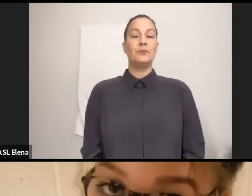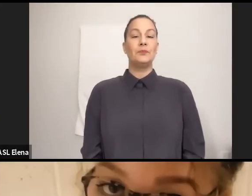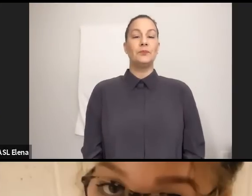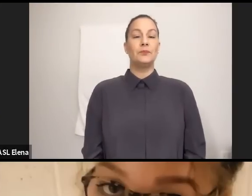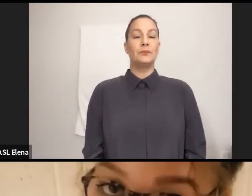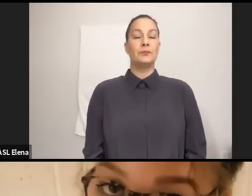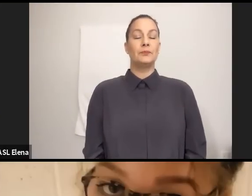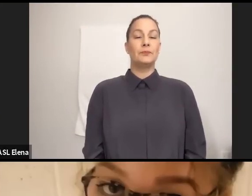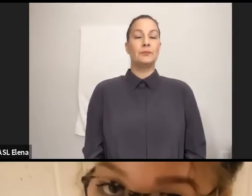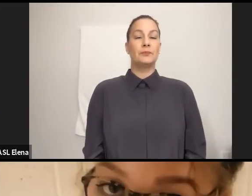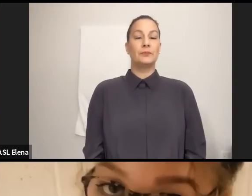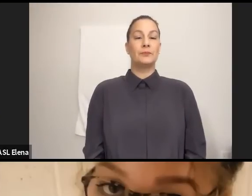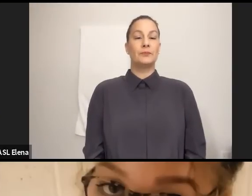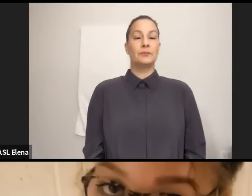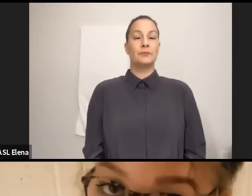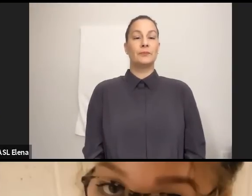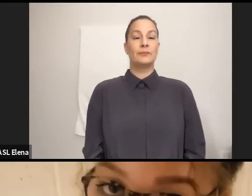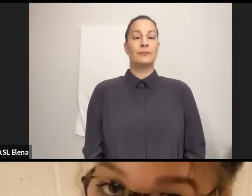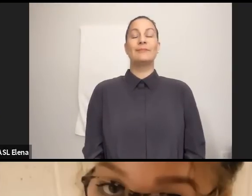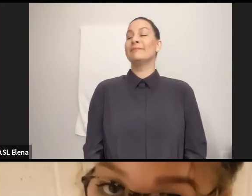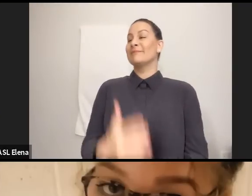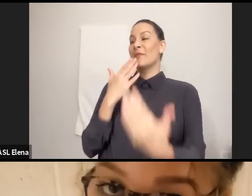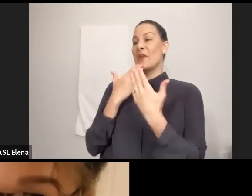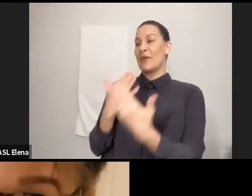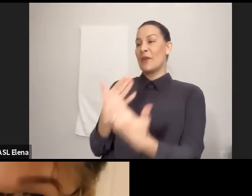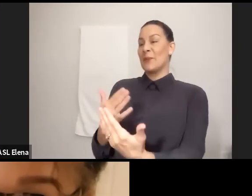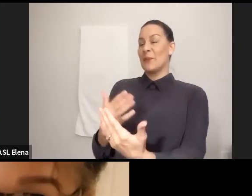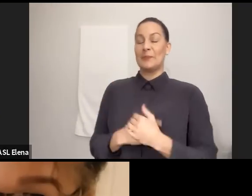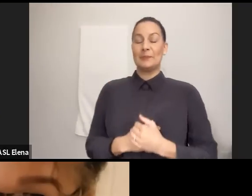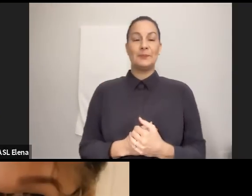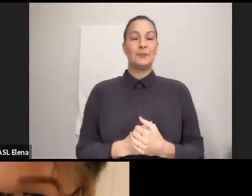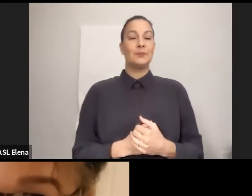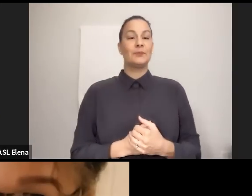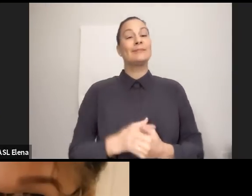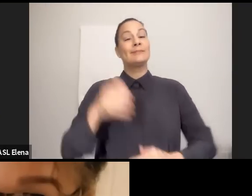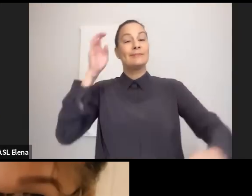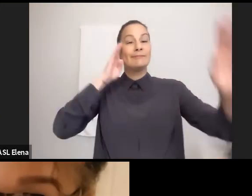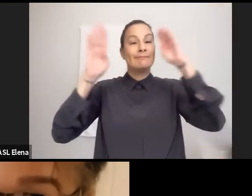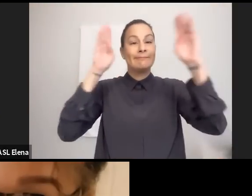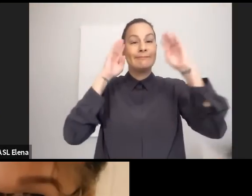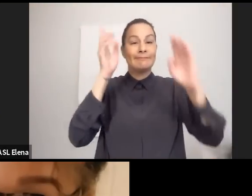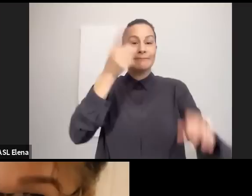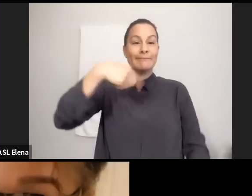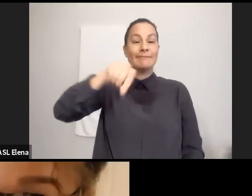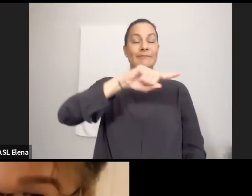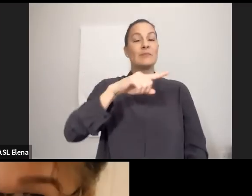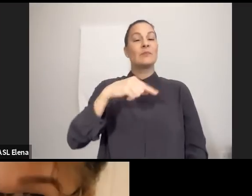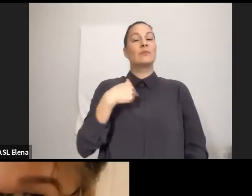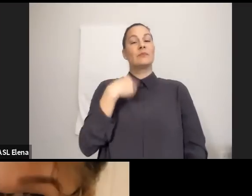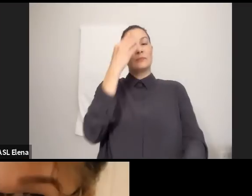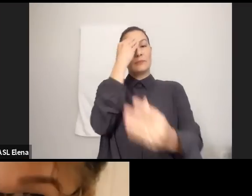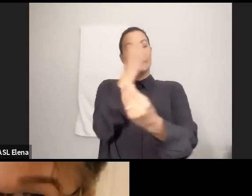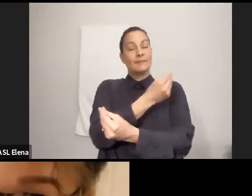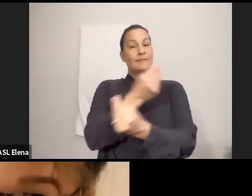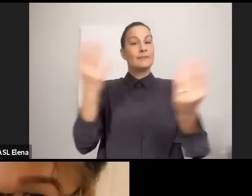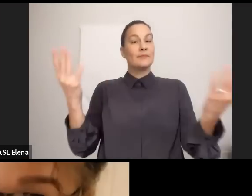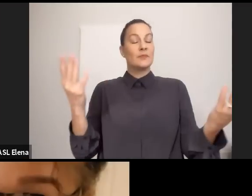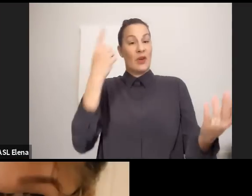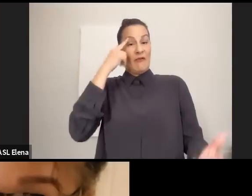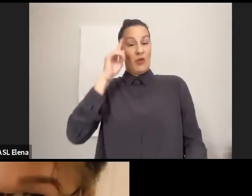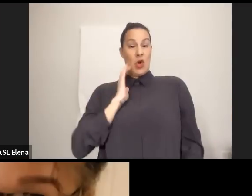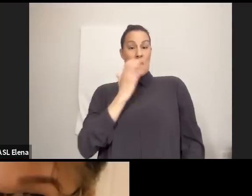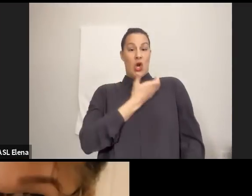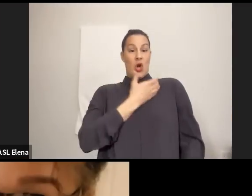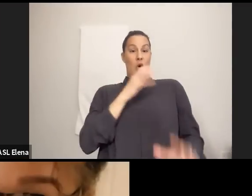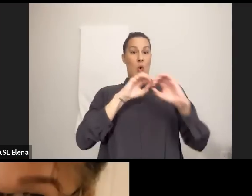once again. Thank you, Ashley. Hey y'all, I'm sharing on behalf of our collective, both inside